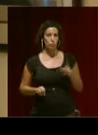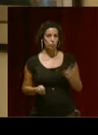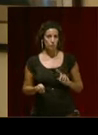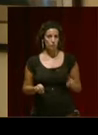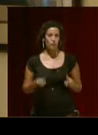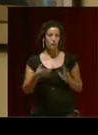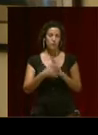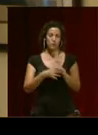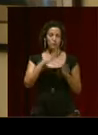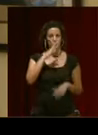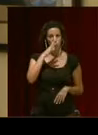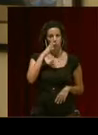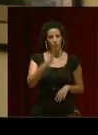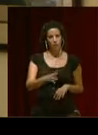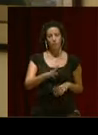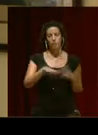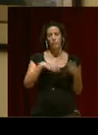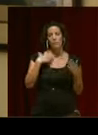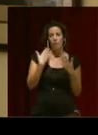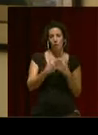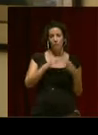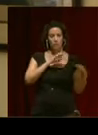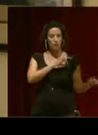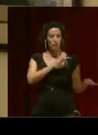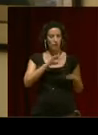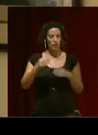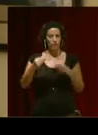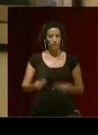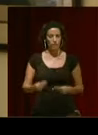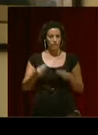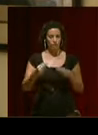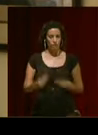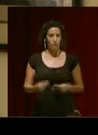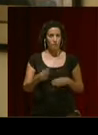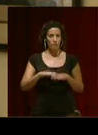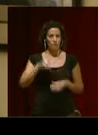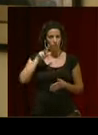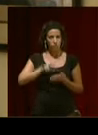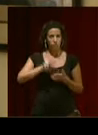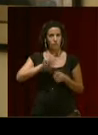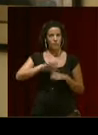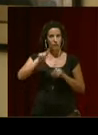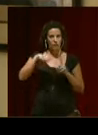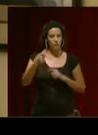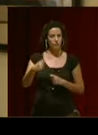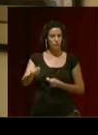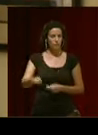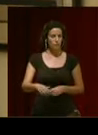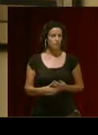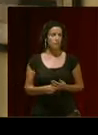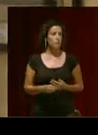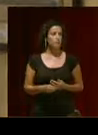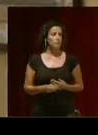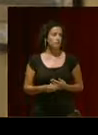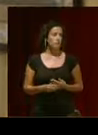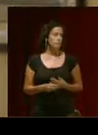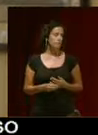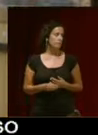a car or a bicycle, it's painted and it looks nice. So it took us 4 years to make the